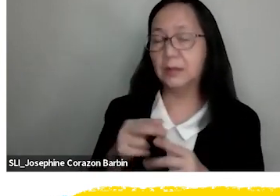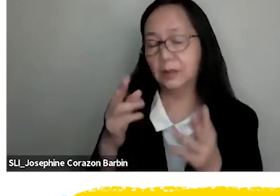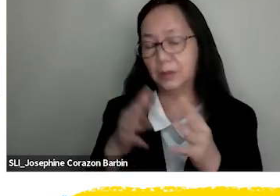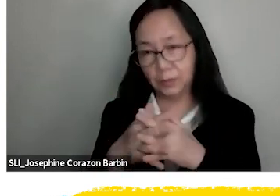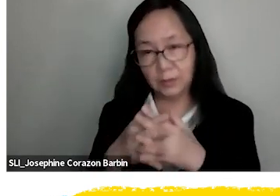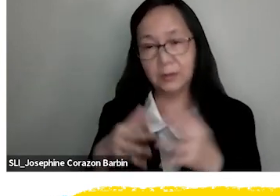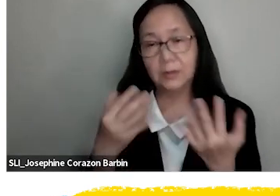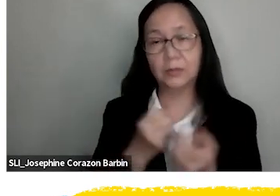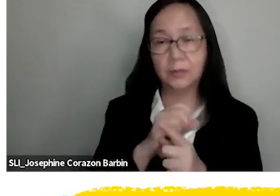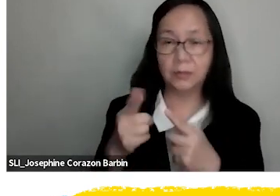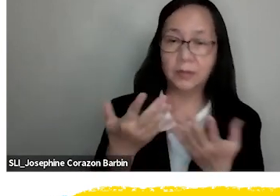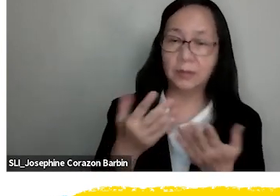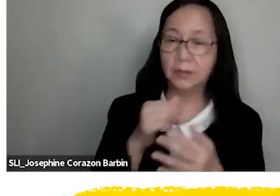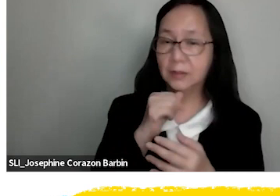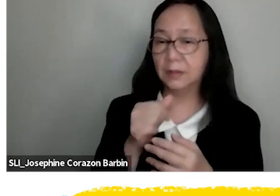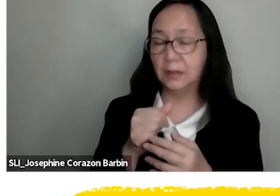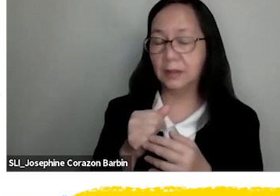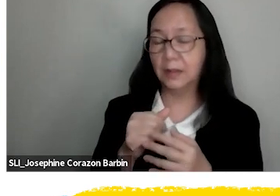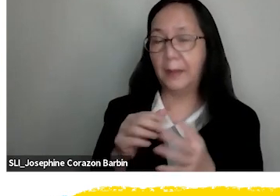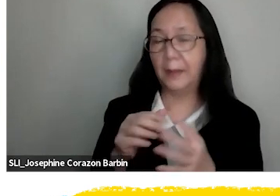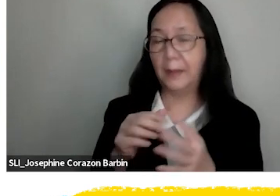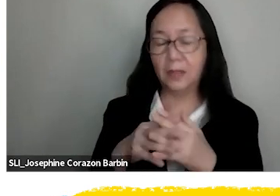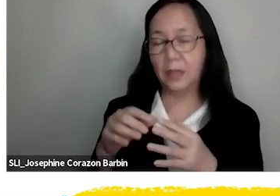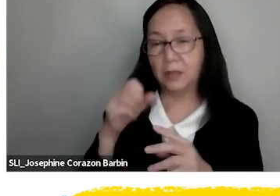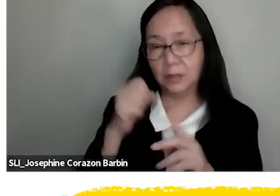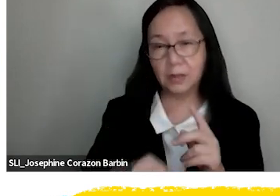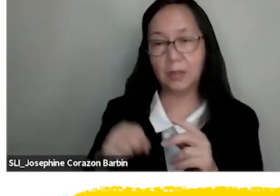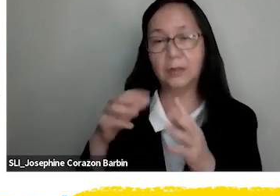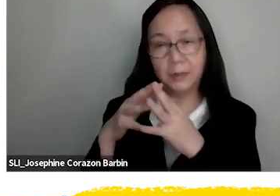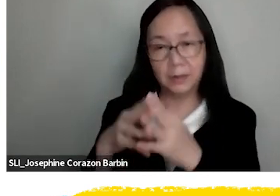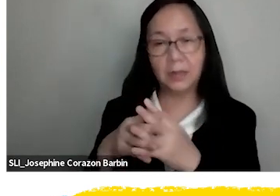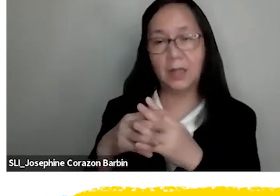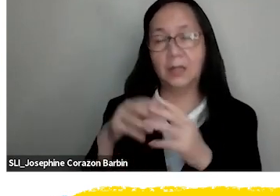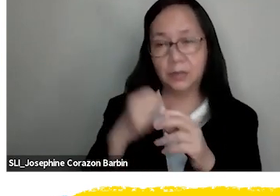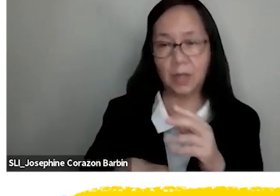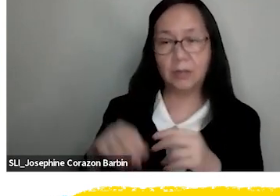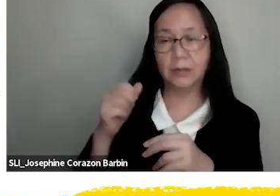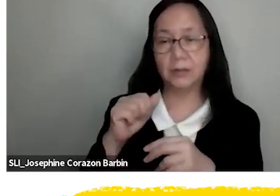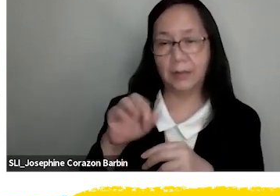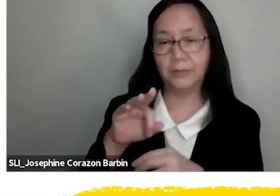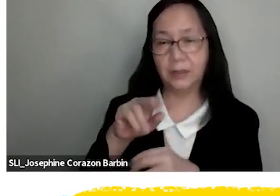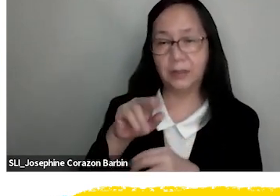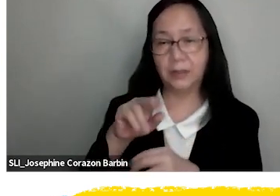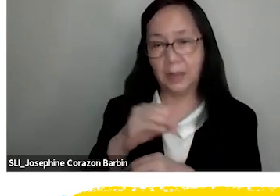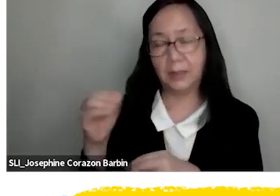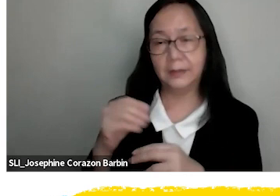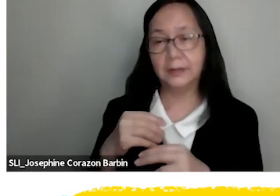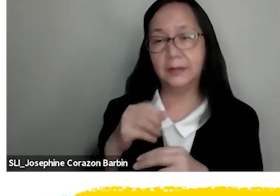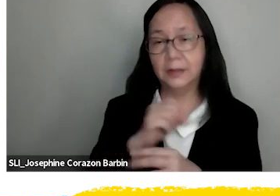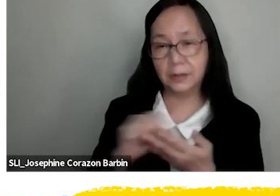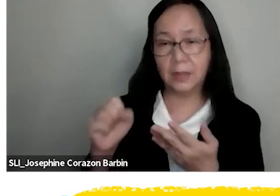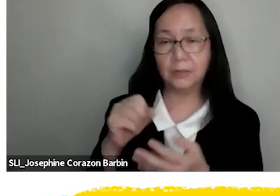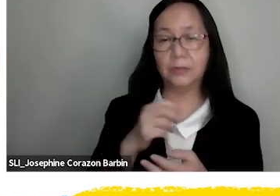the North America, South America, in South Africa, in Australia, and in Japan, and